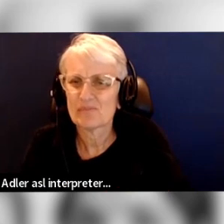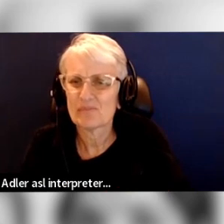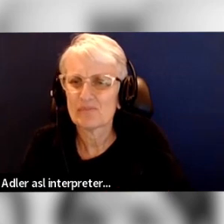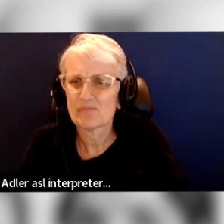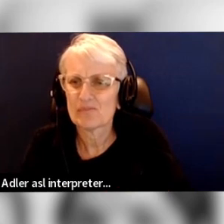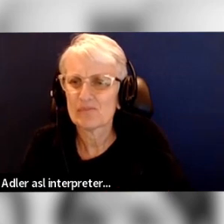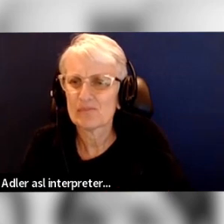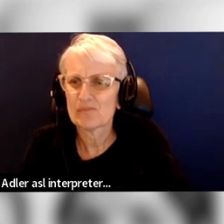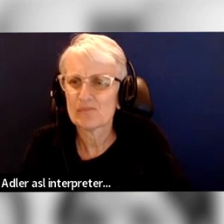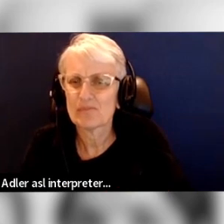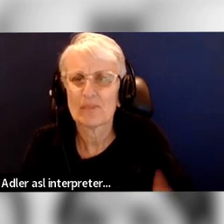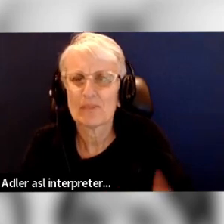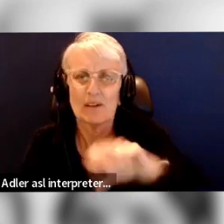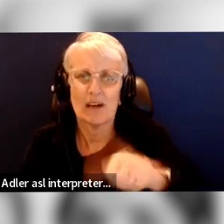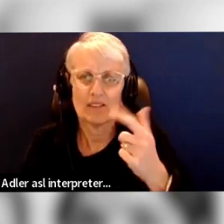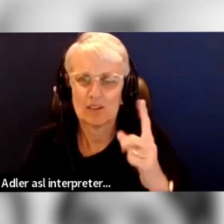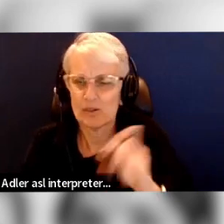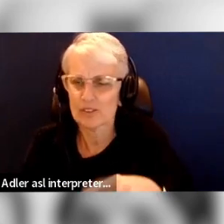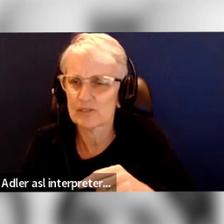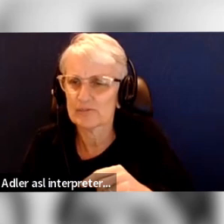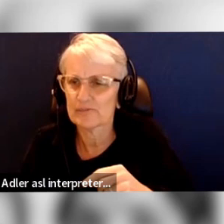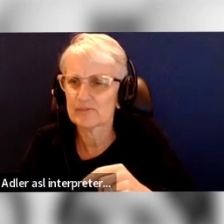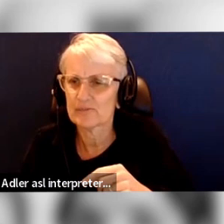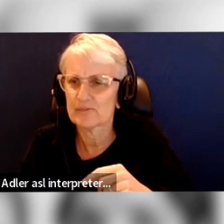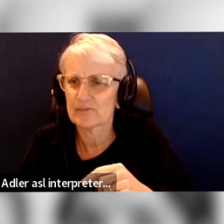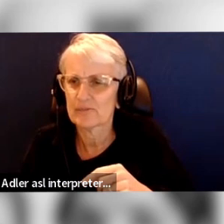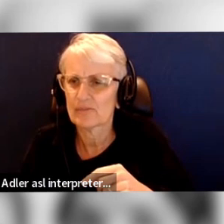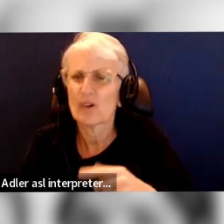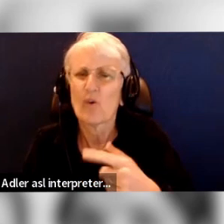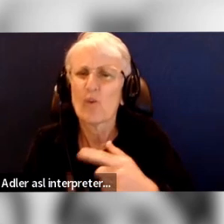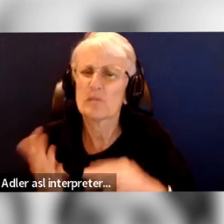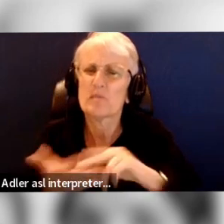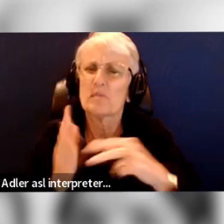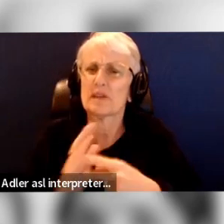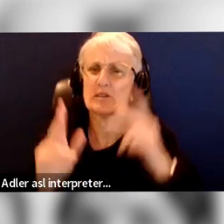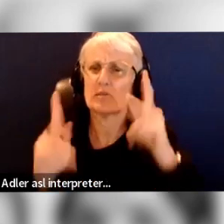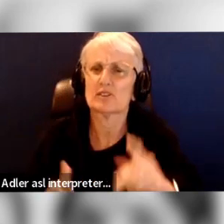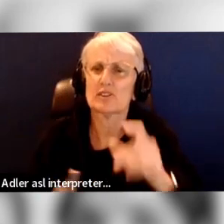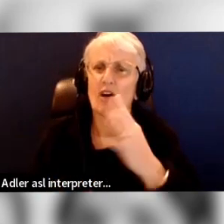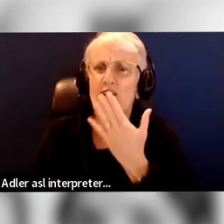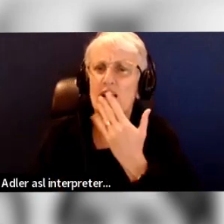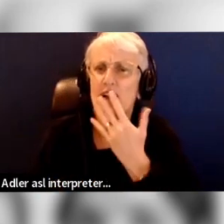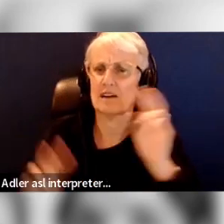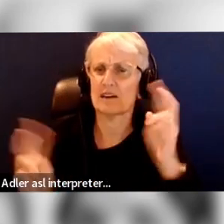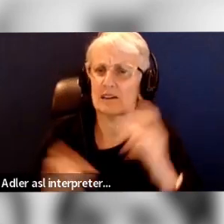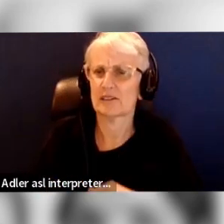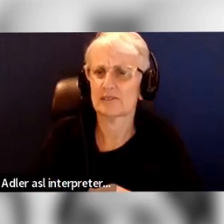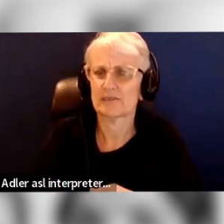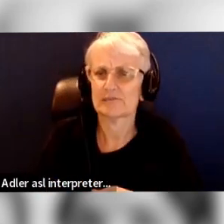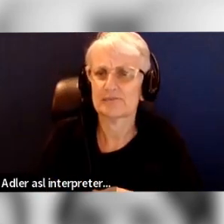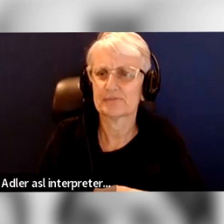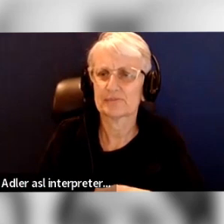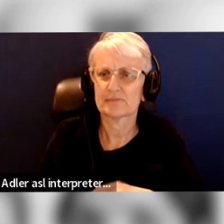Absolutely. Question has just come in here asking what is considered a person of color? So that's also a good question. It